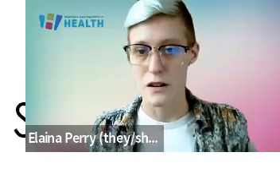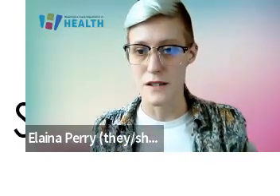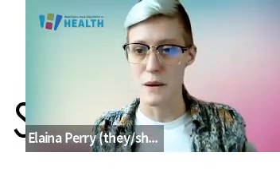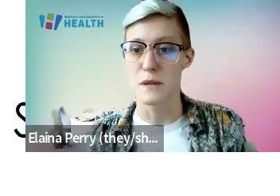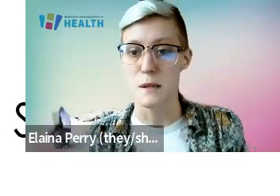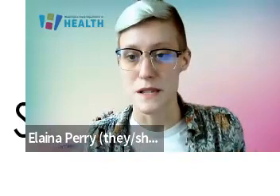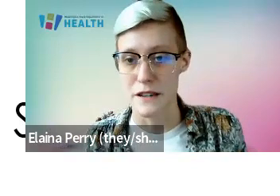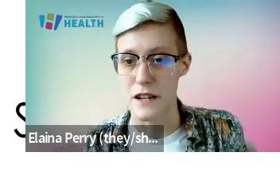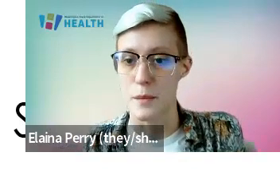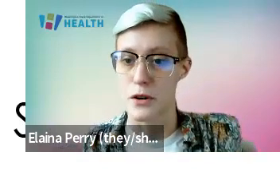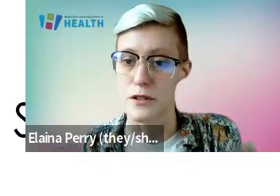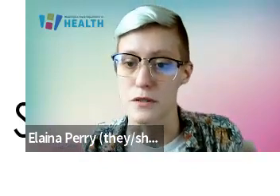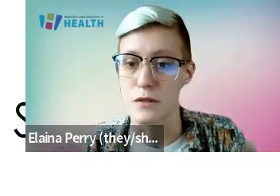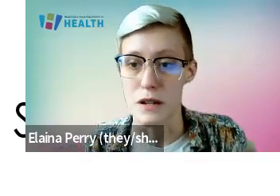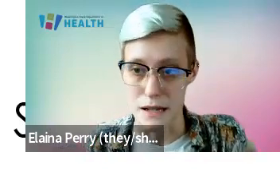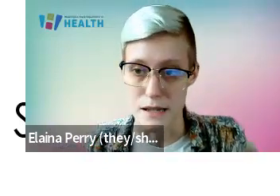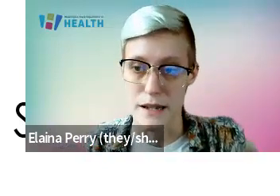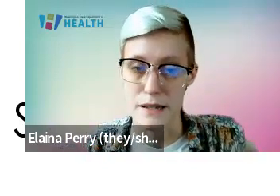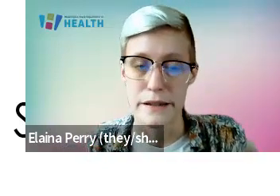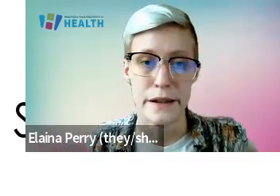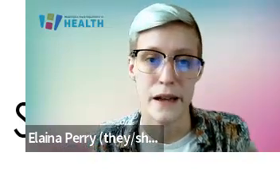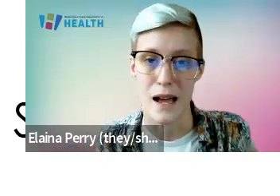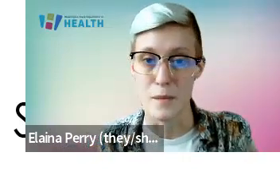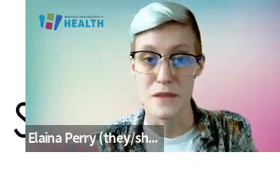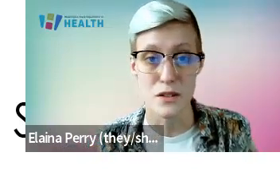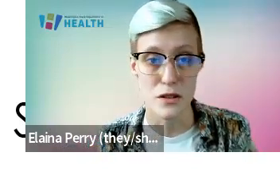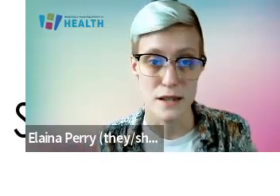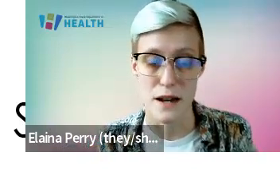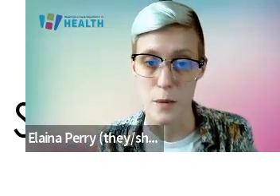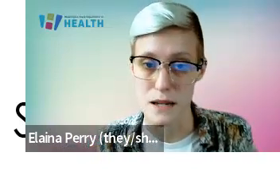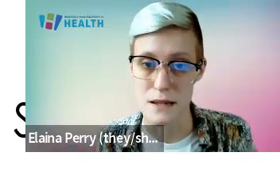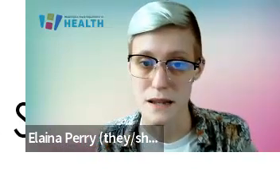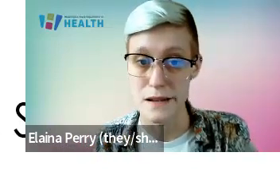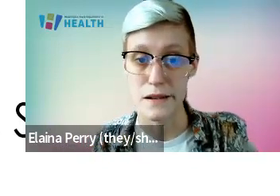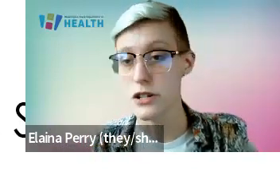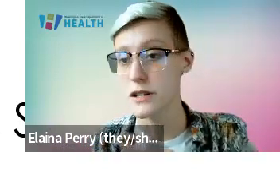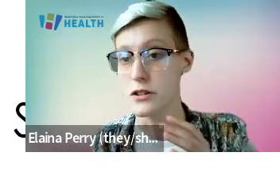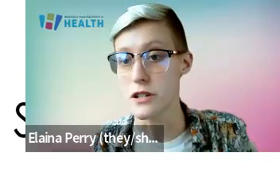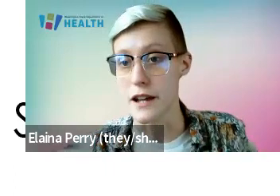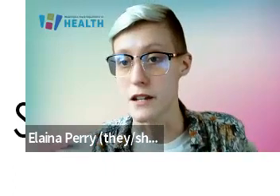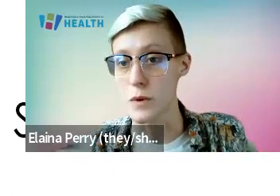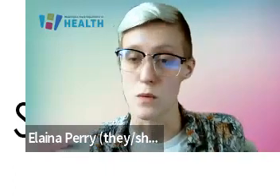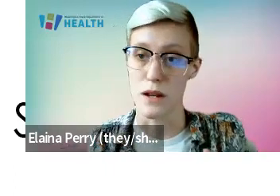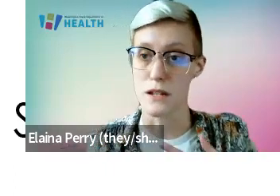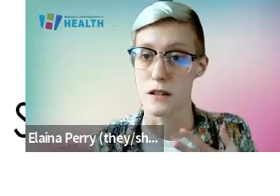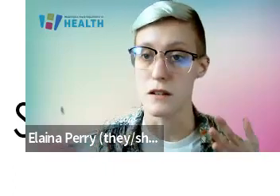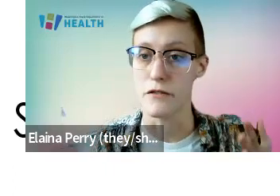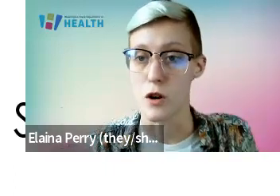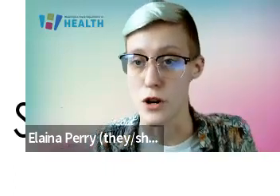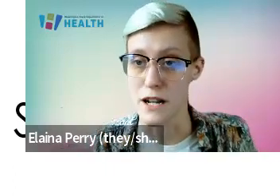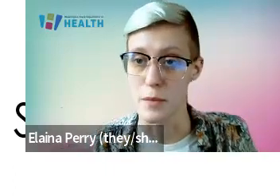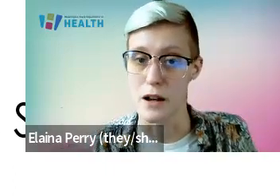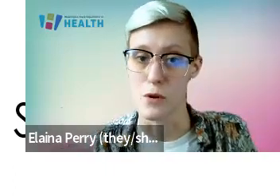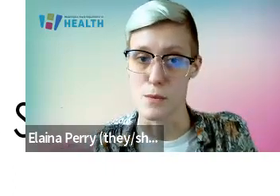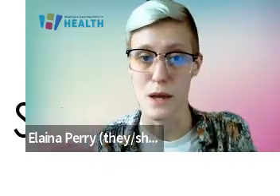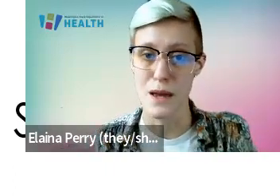So here are some specific personal insights. These are things that helped us not just understand the way that we need to